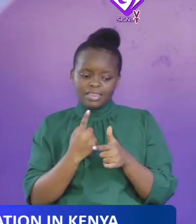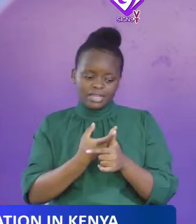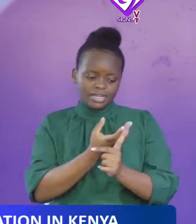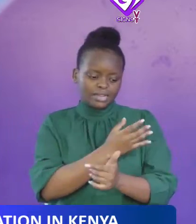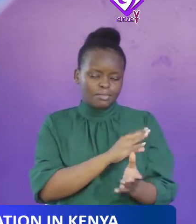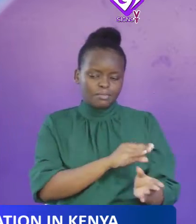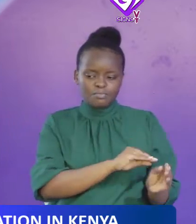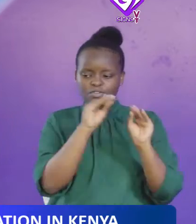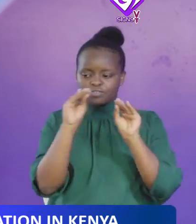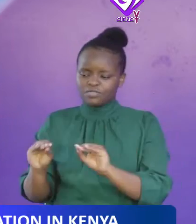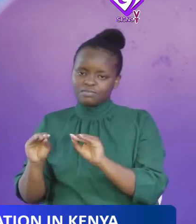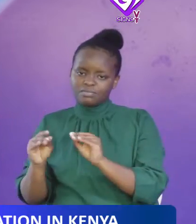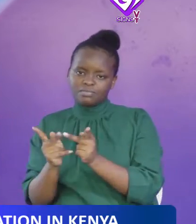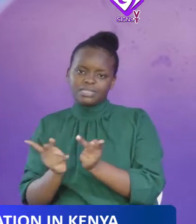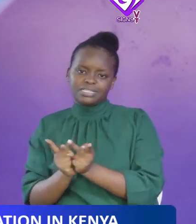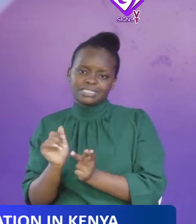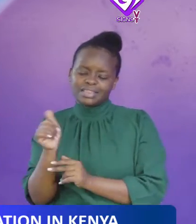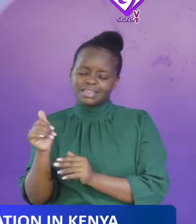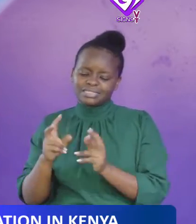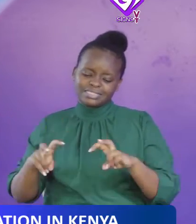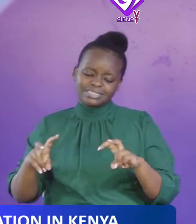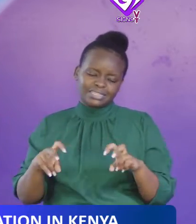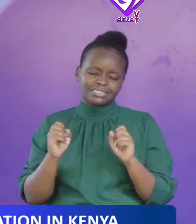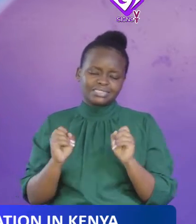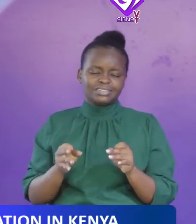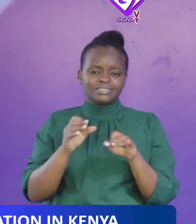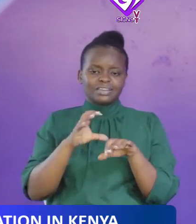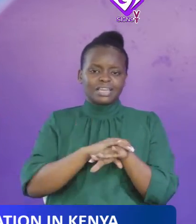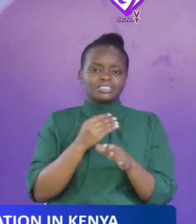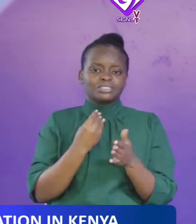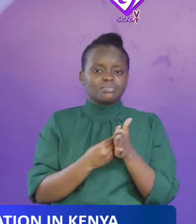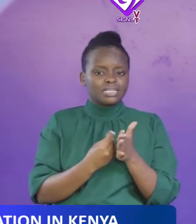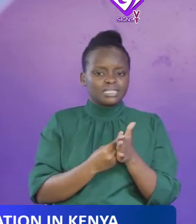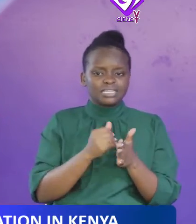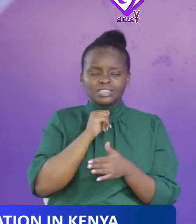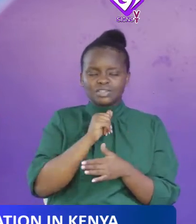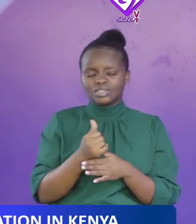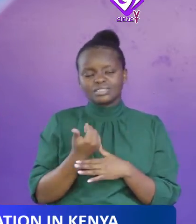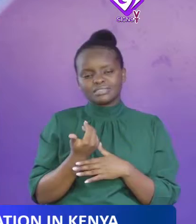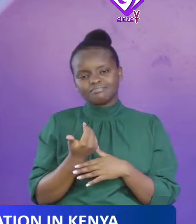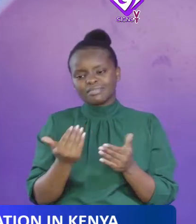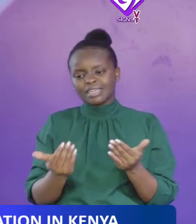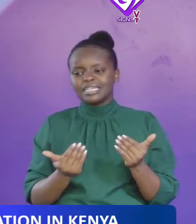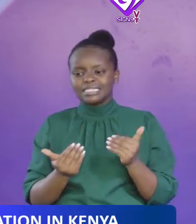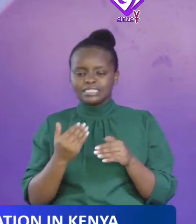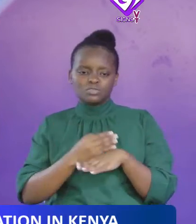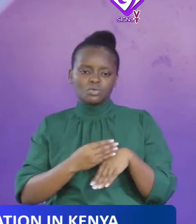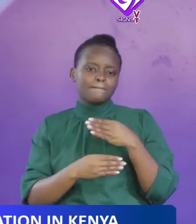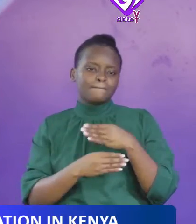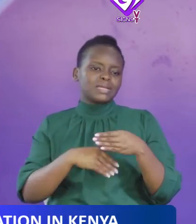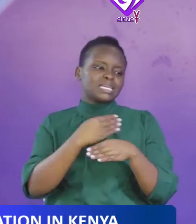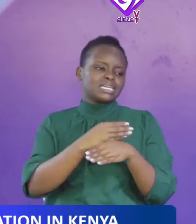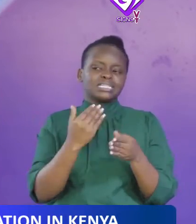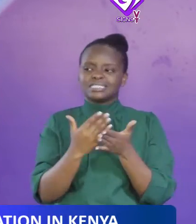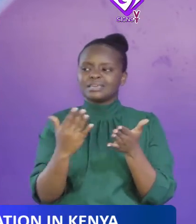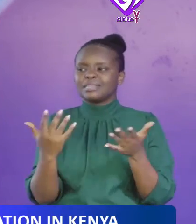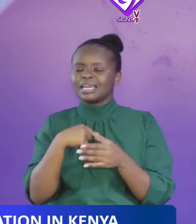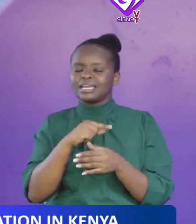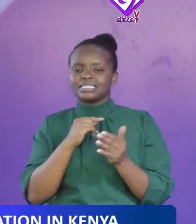learning. Let's put it more on research. If we get money, we don't need to build something we don't